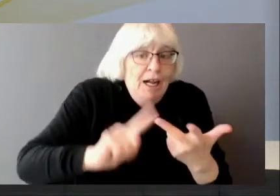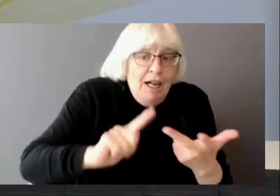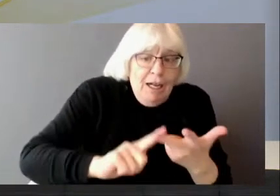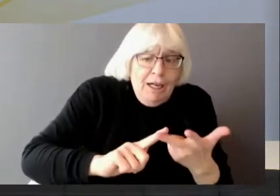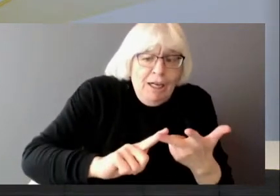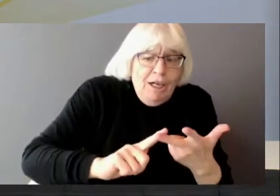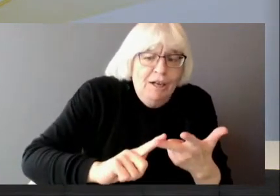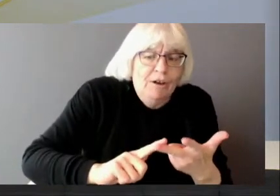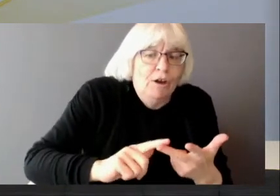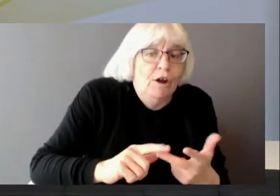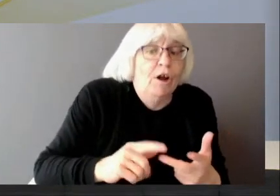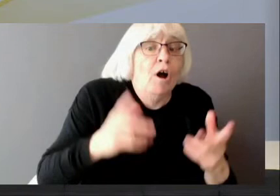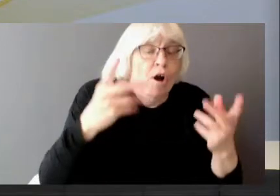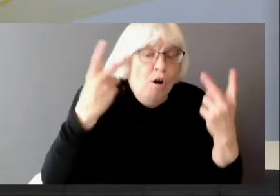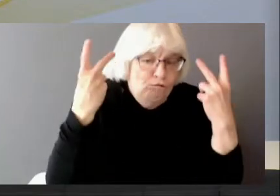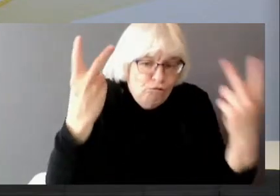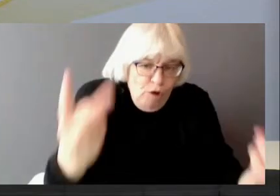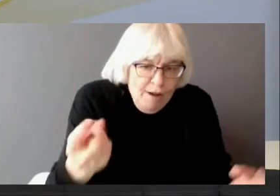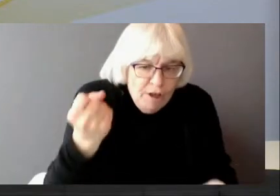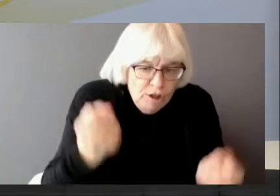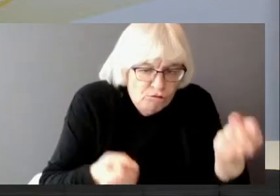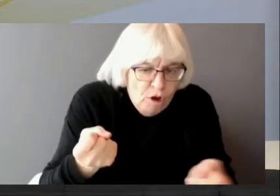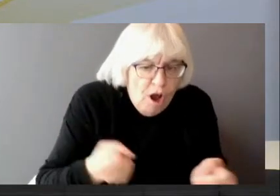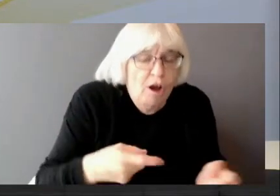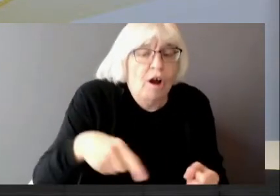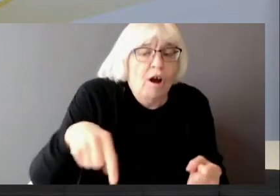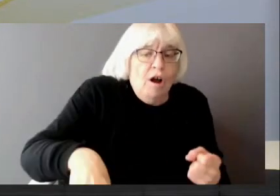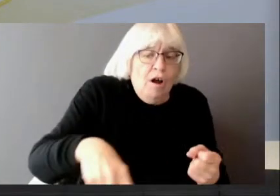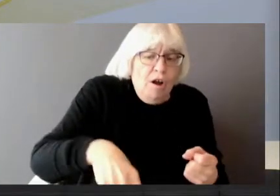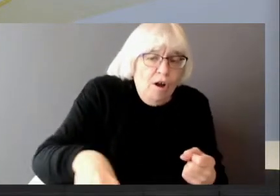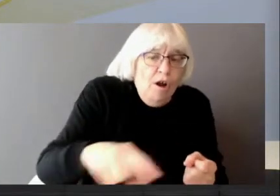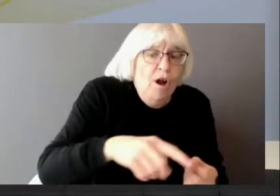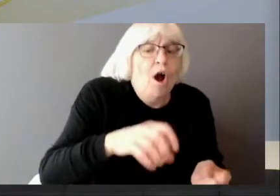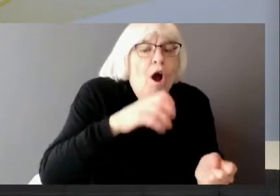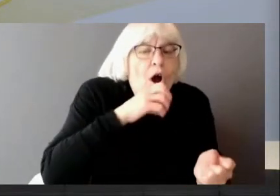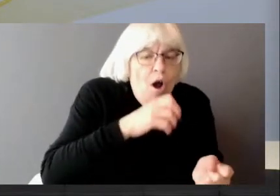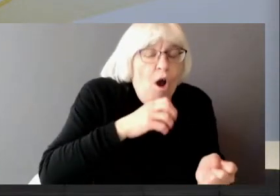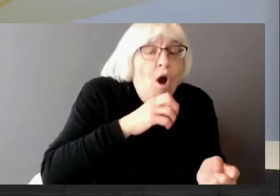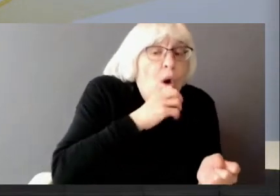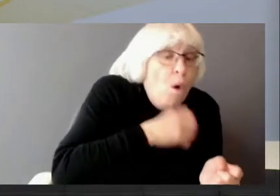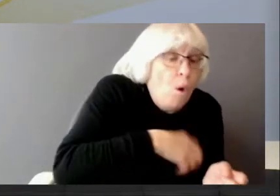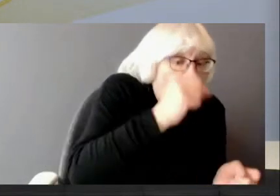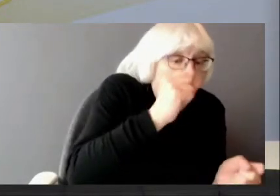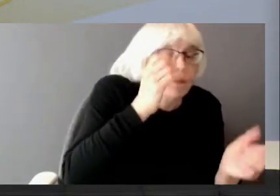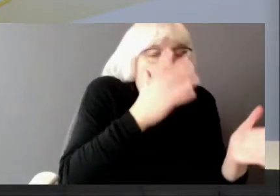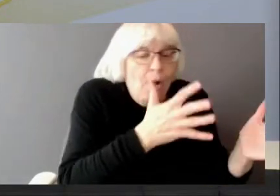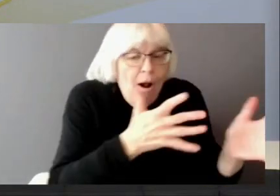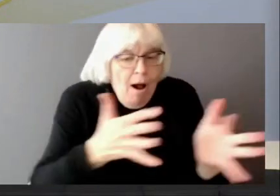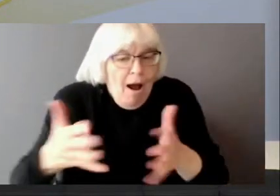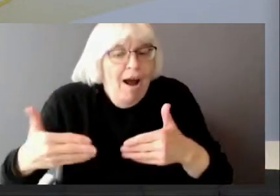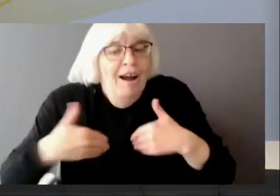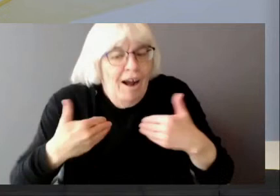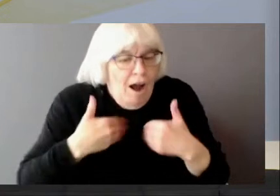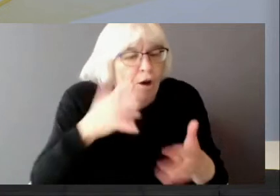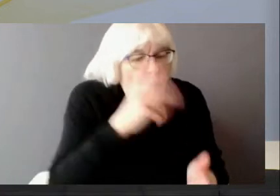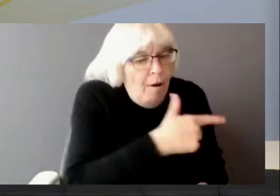going from the oldest to youngest, will be called and worked in to clinics in the next